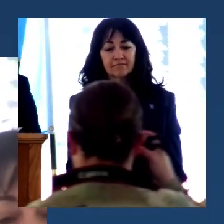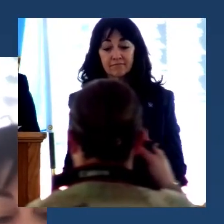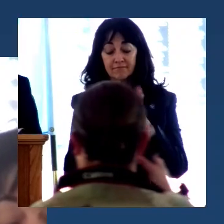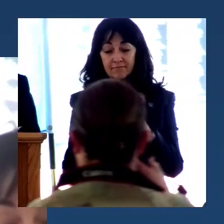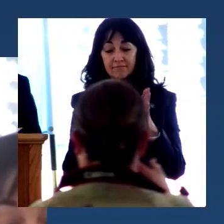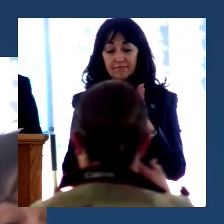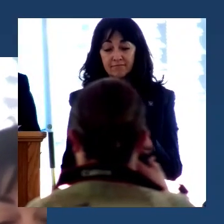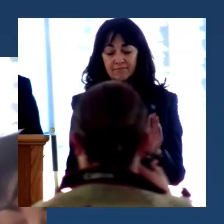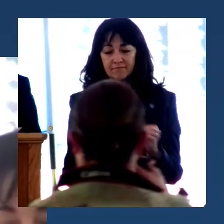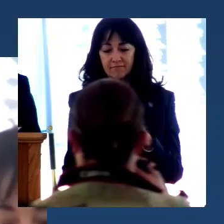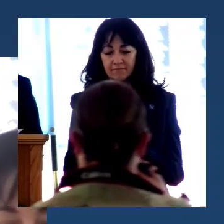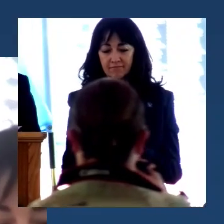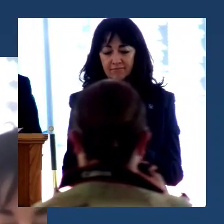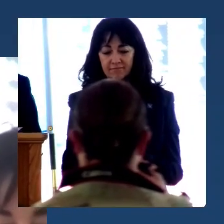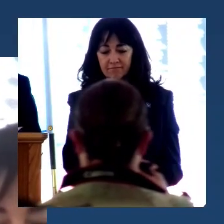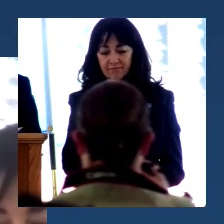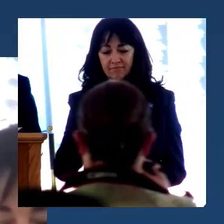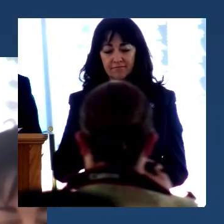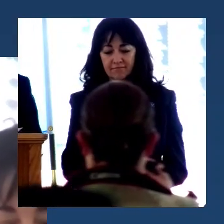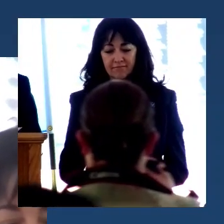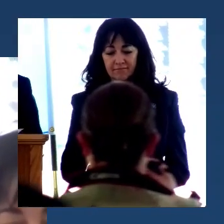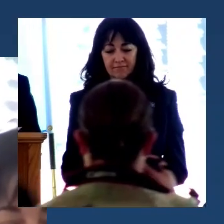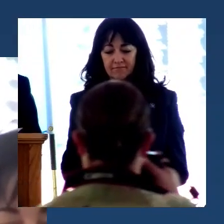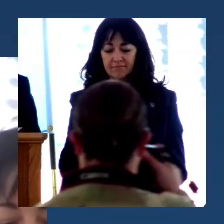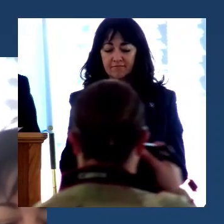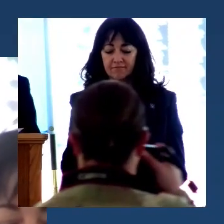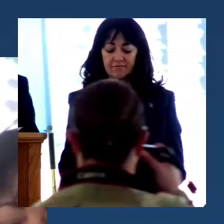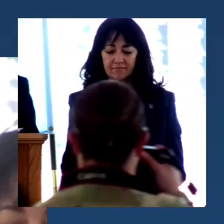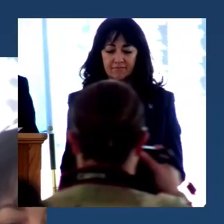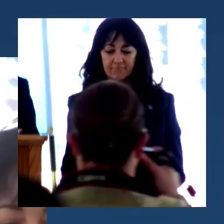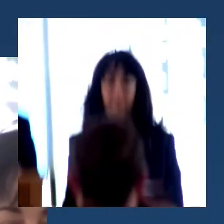Representing the Office of Senator Coons, Cleopatra Jones.